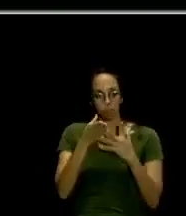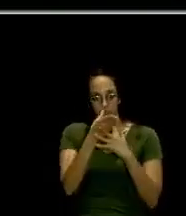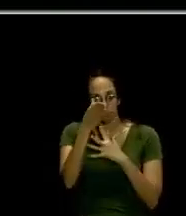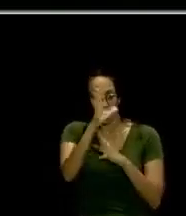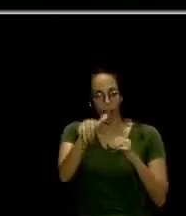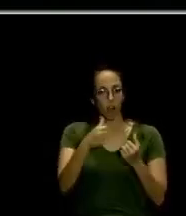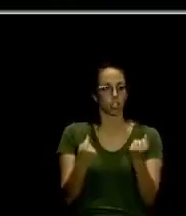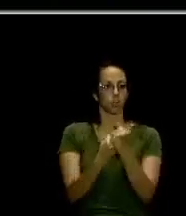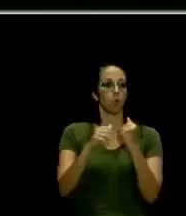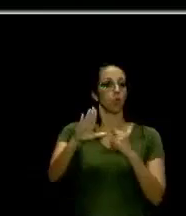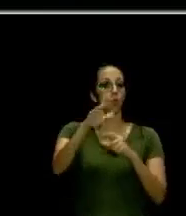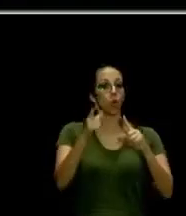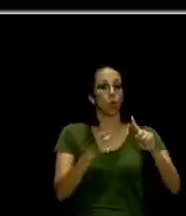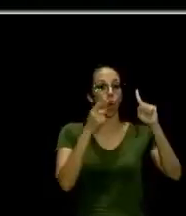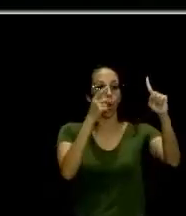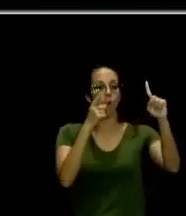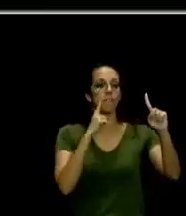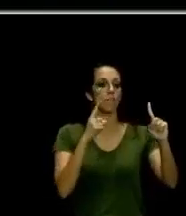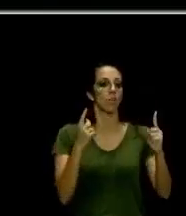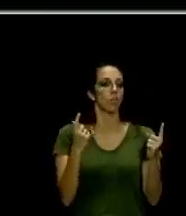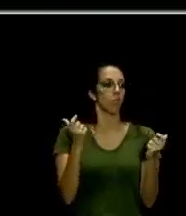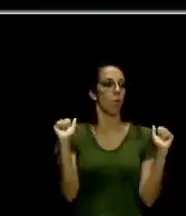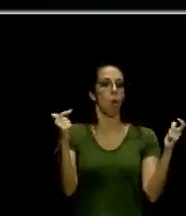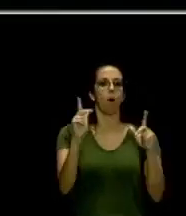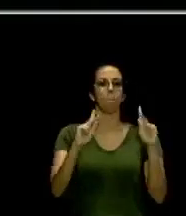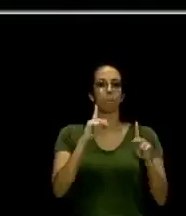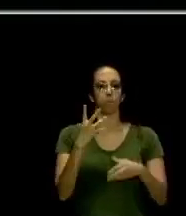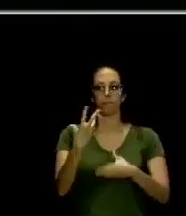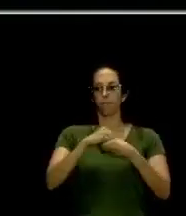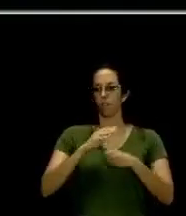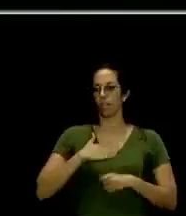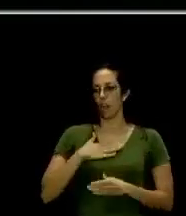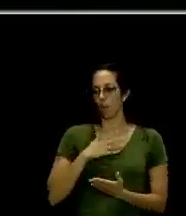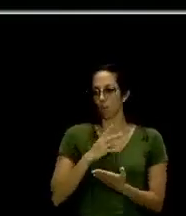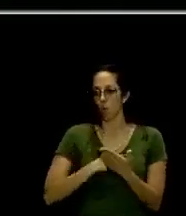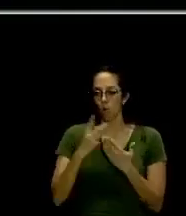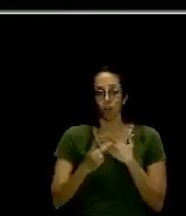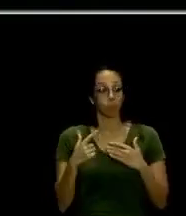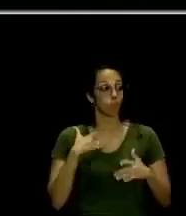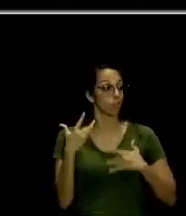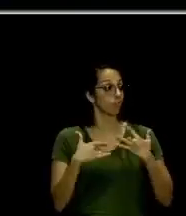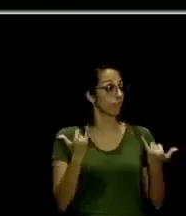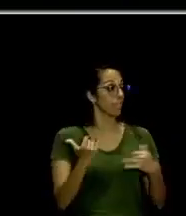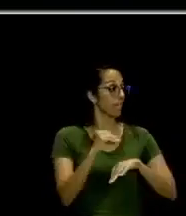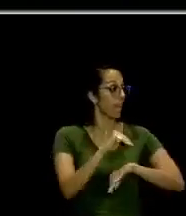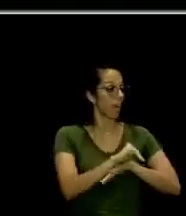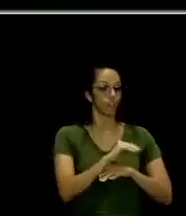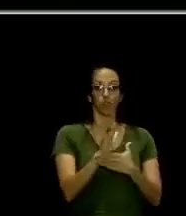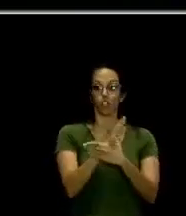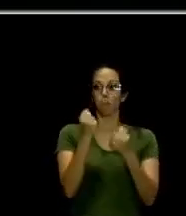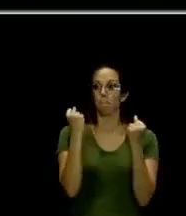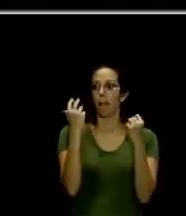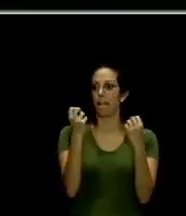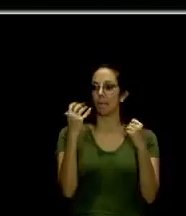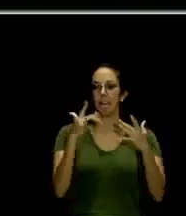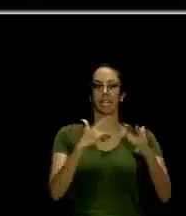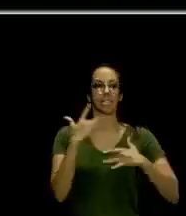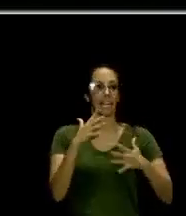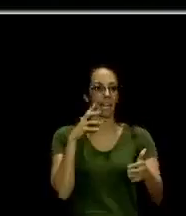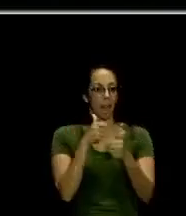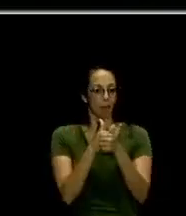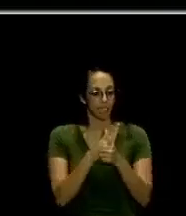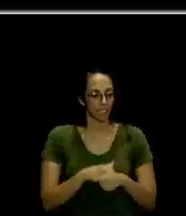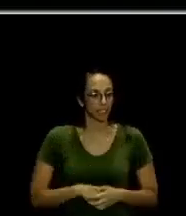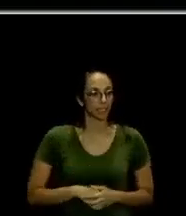support goals of the people that we serve. And we are thrilled to be here tonight to share many exciting updates. Thanks